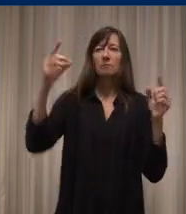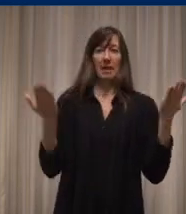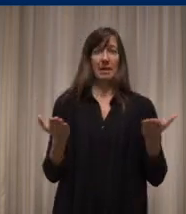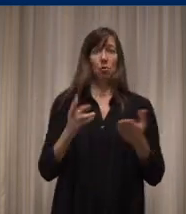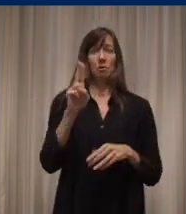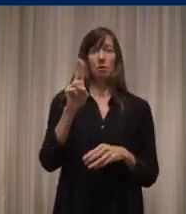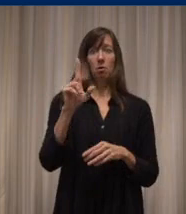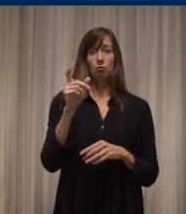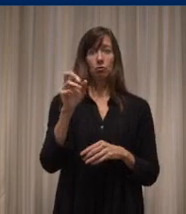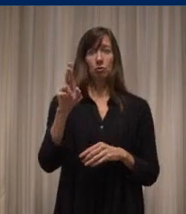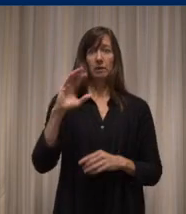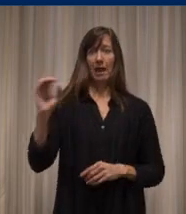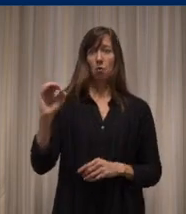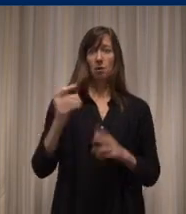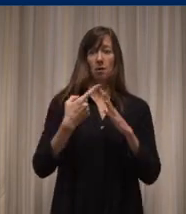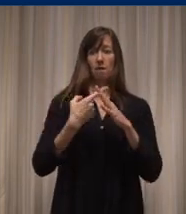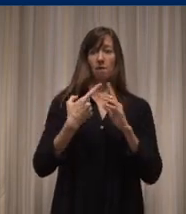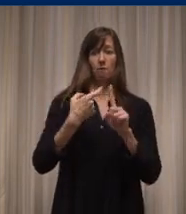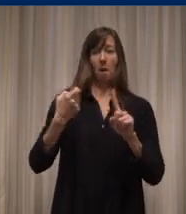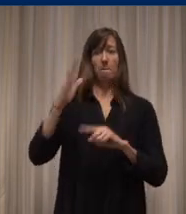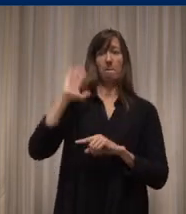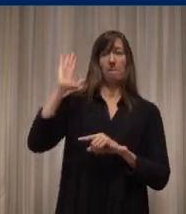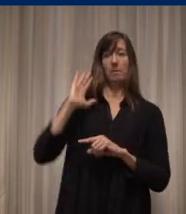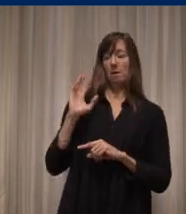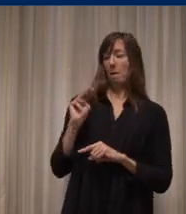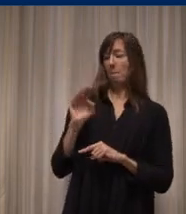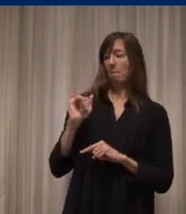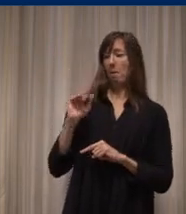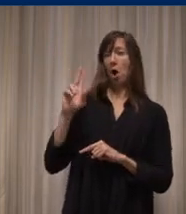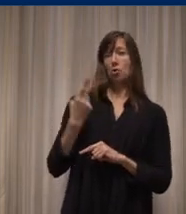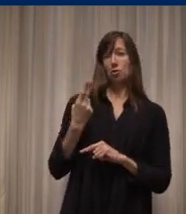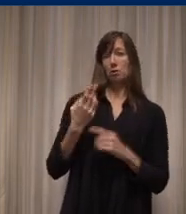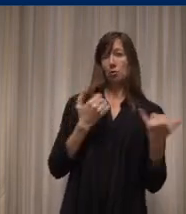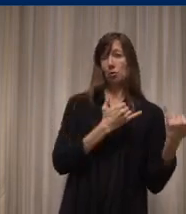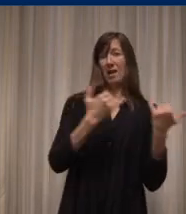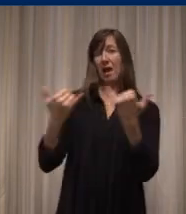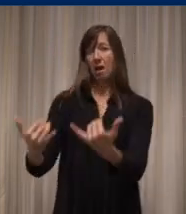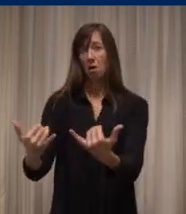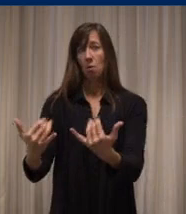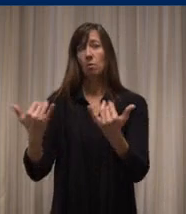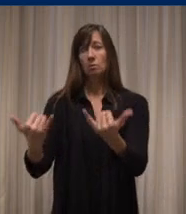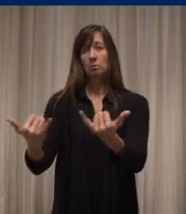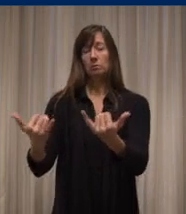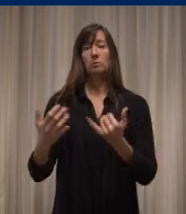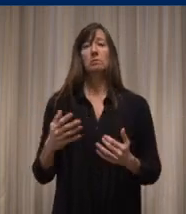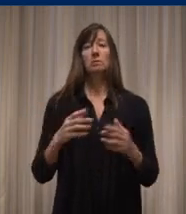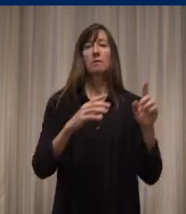very first case in March up through now, which is marked by the orange line, and then looking